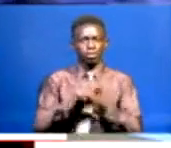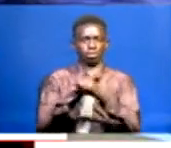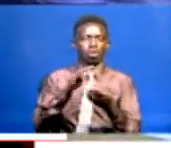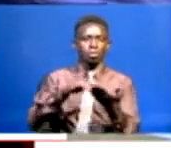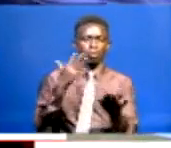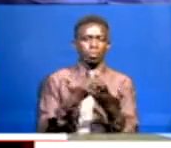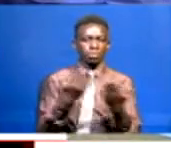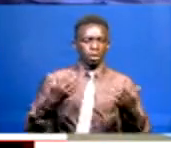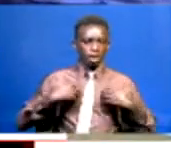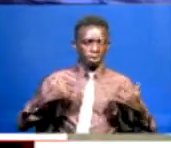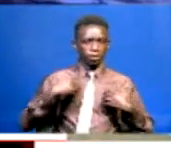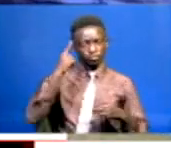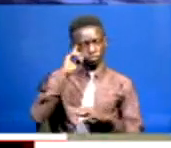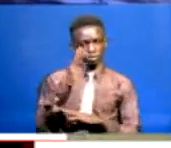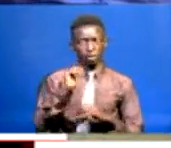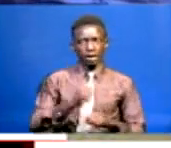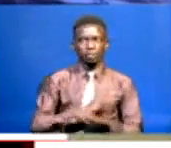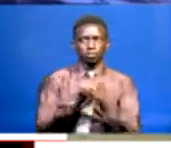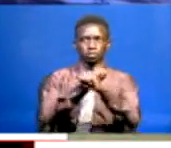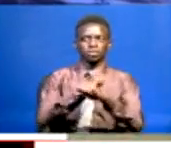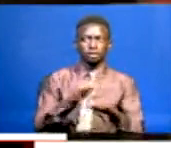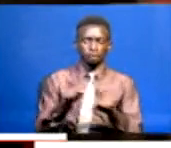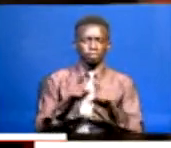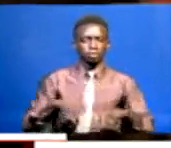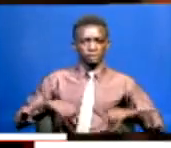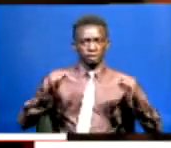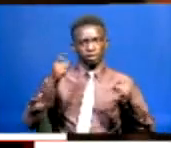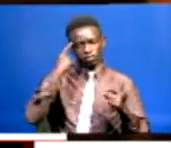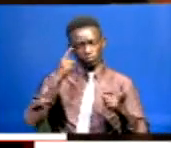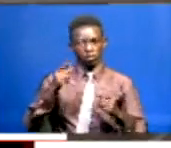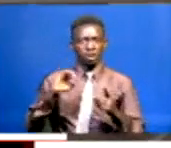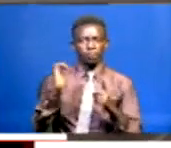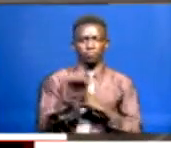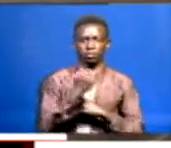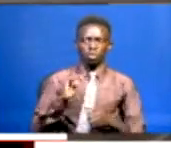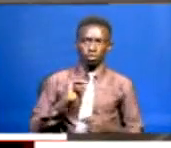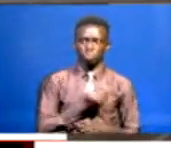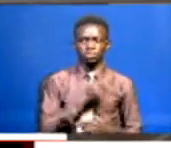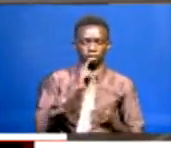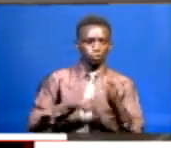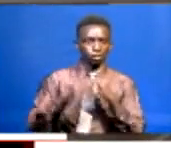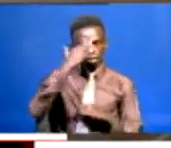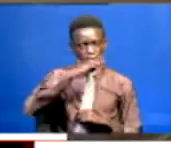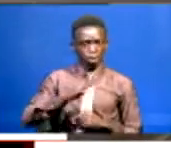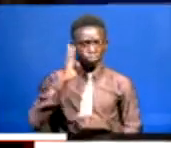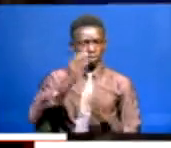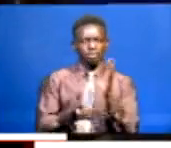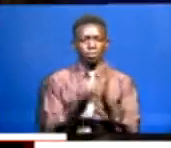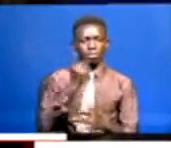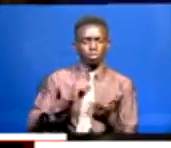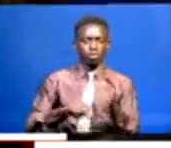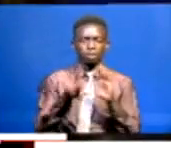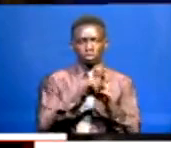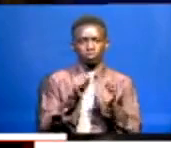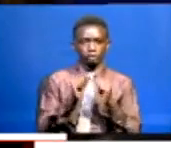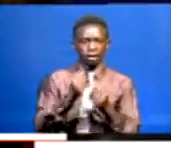Charles Kamurain, Chair, Environmental Committee, say the parliament will come up with legislation to save Kenyan heritage. We come